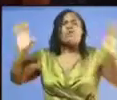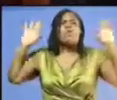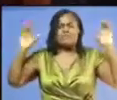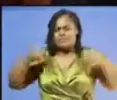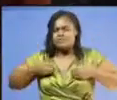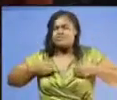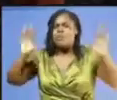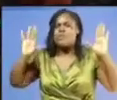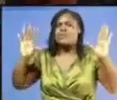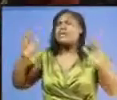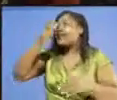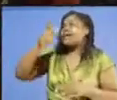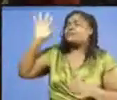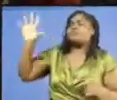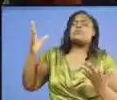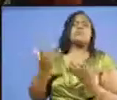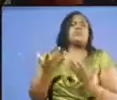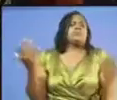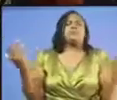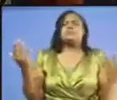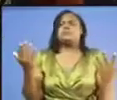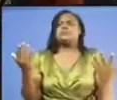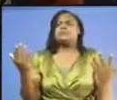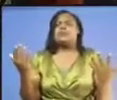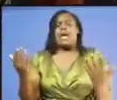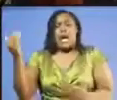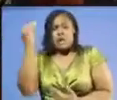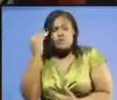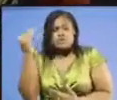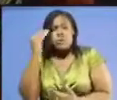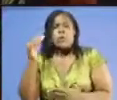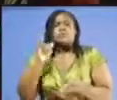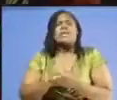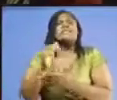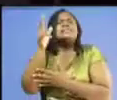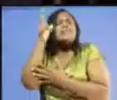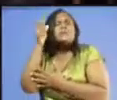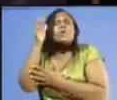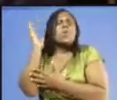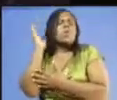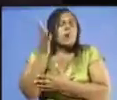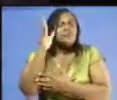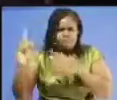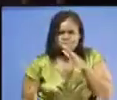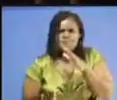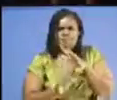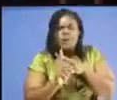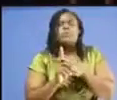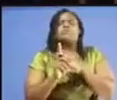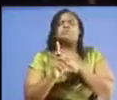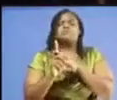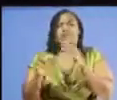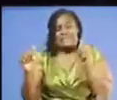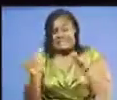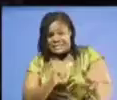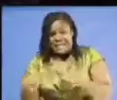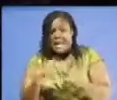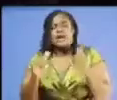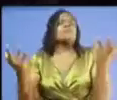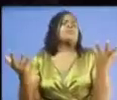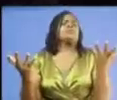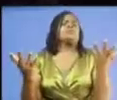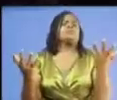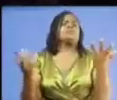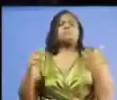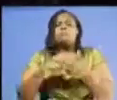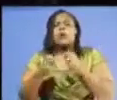down that which you once delighted in. I know the devil will come and problems on the right. You'll throw down your